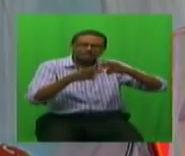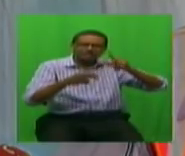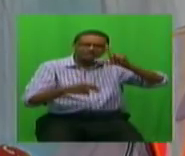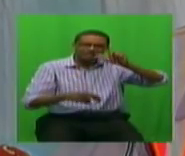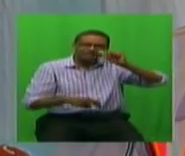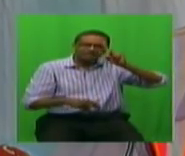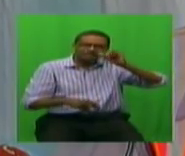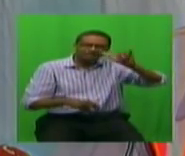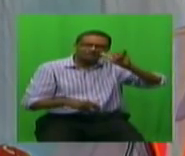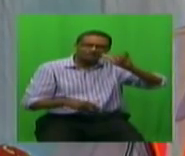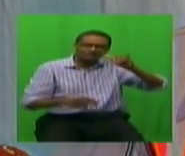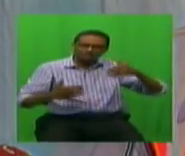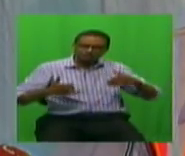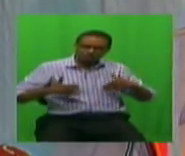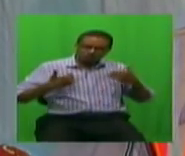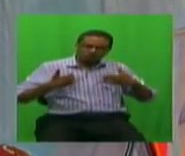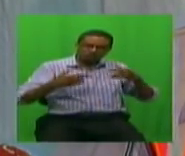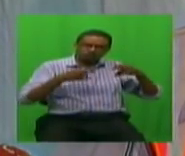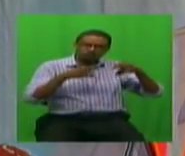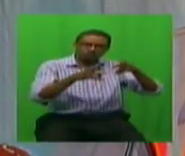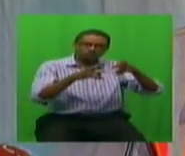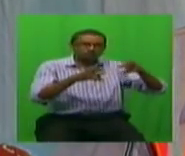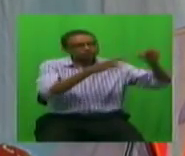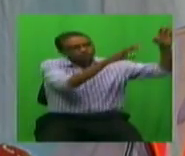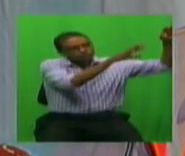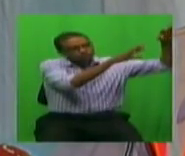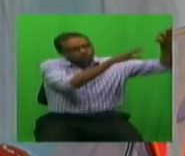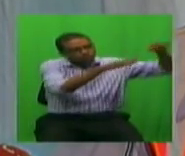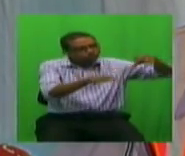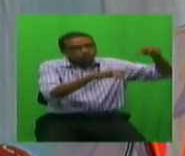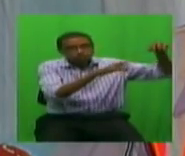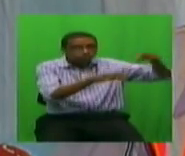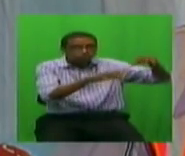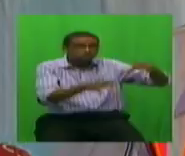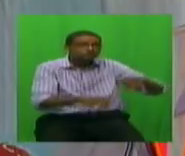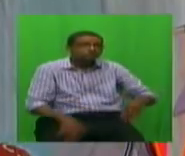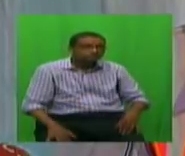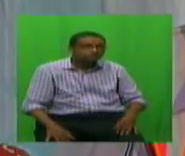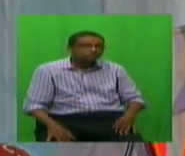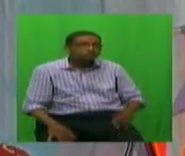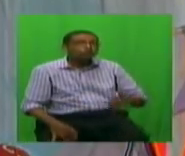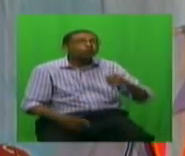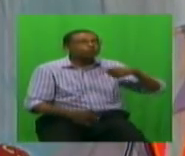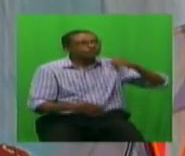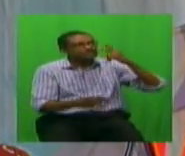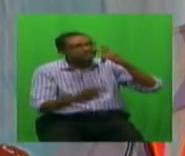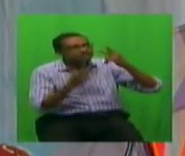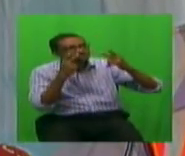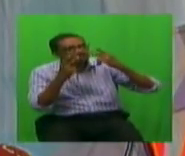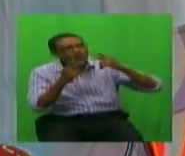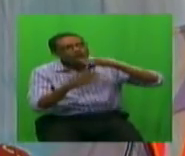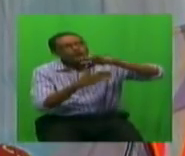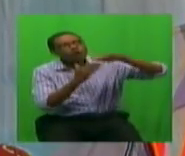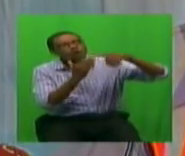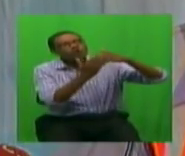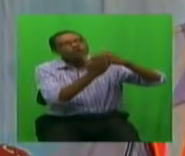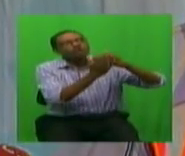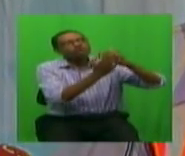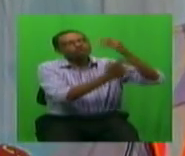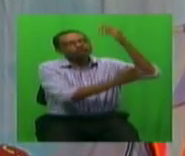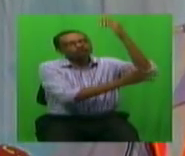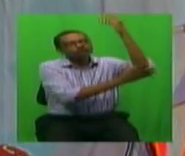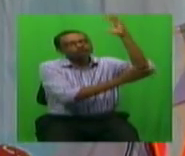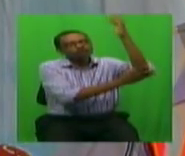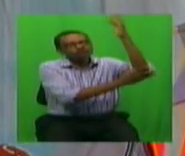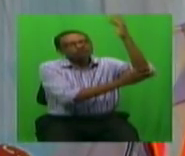a continuous program for the next week to identify all the trees on the Lady Young Road that might pose a